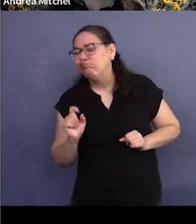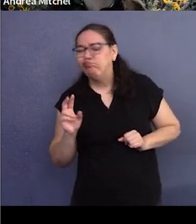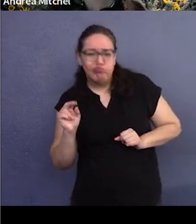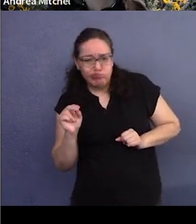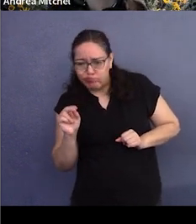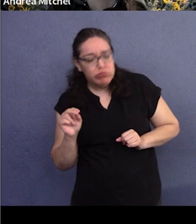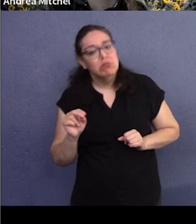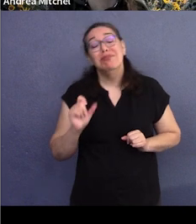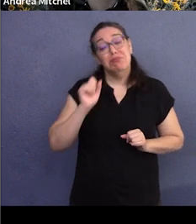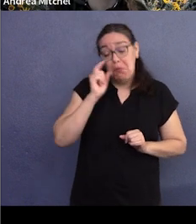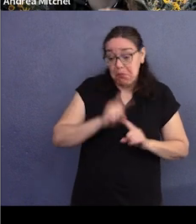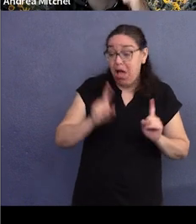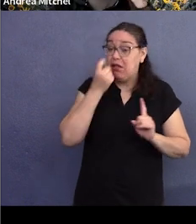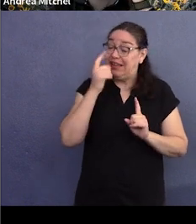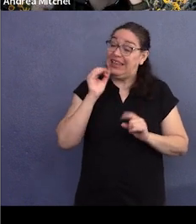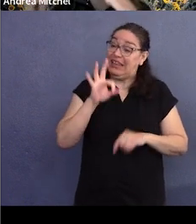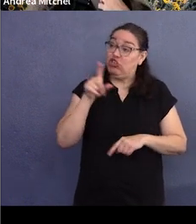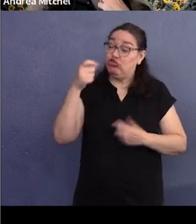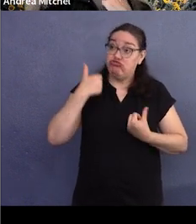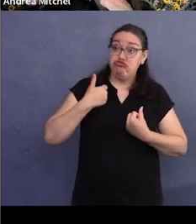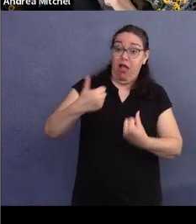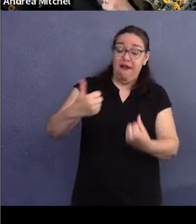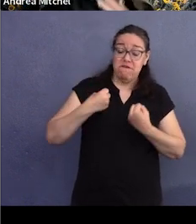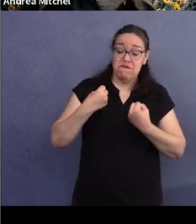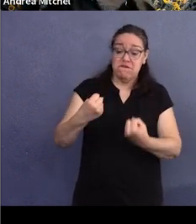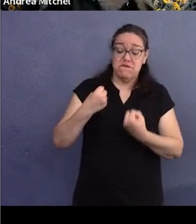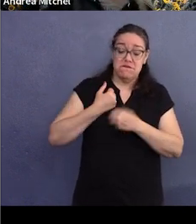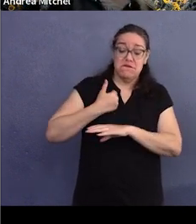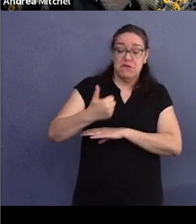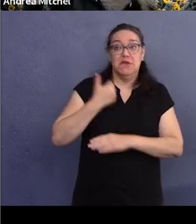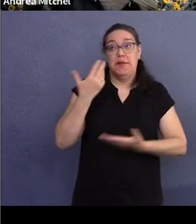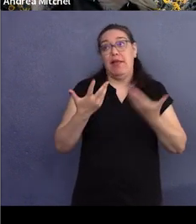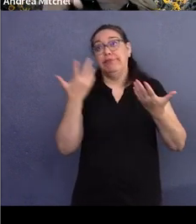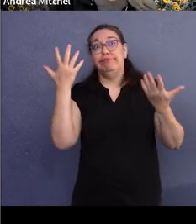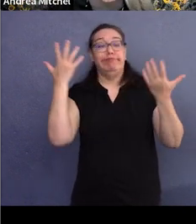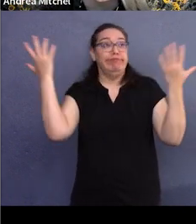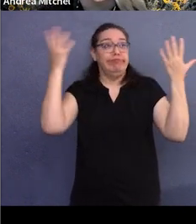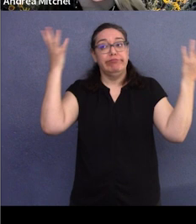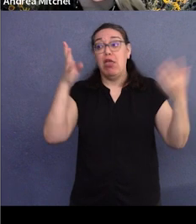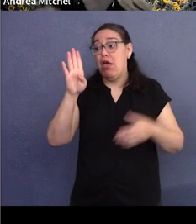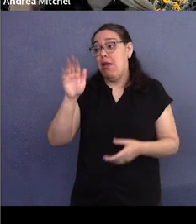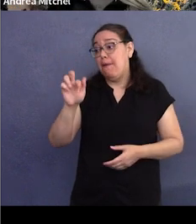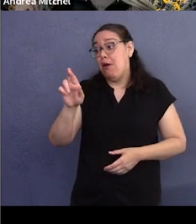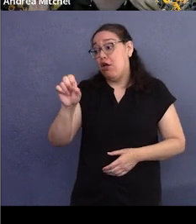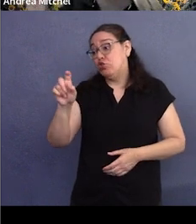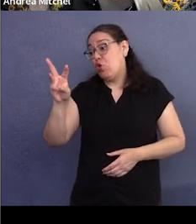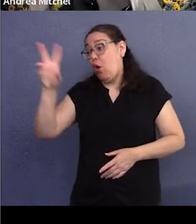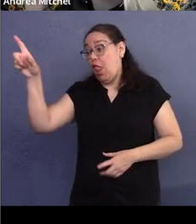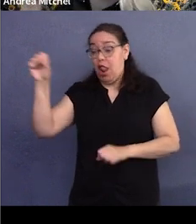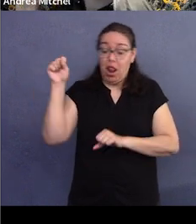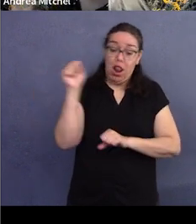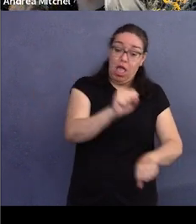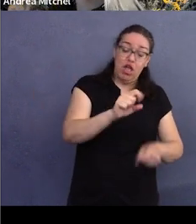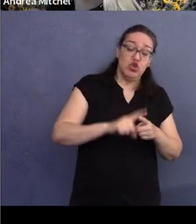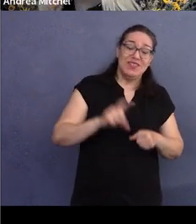be driving, if you're gonna be driving from, say, for instance, Barstow to San Bernardino, that adds